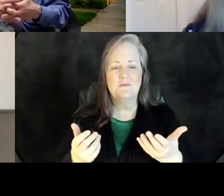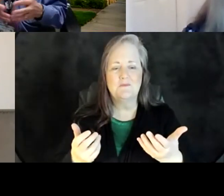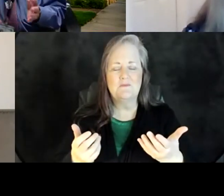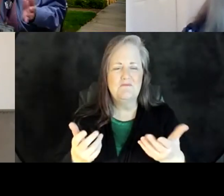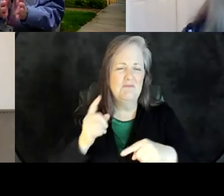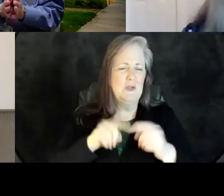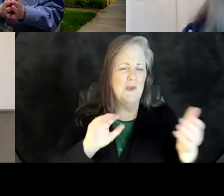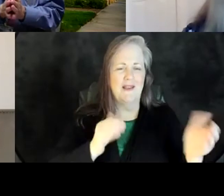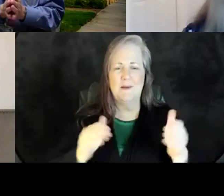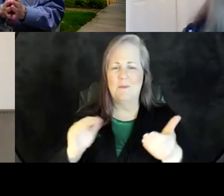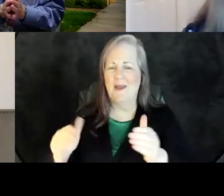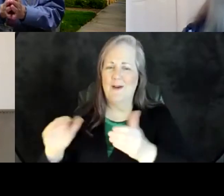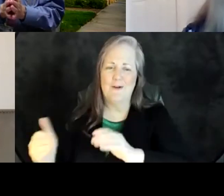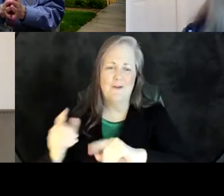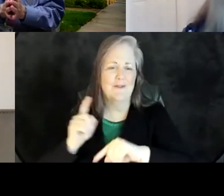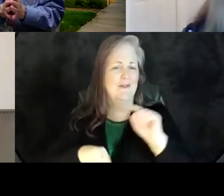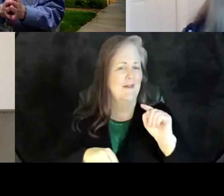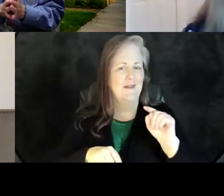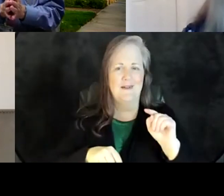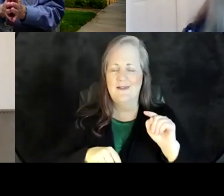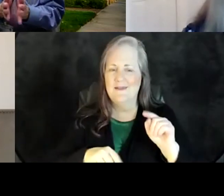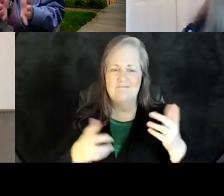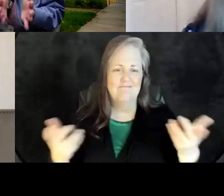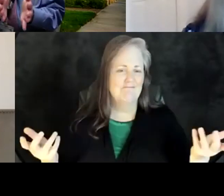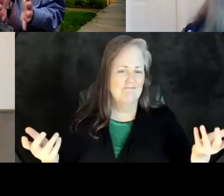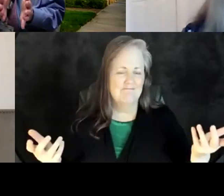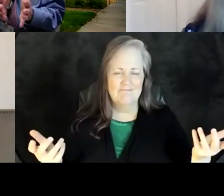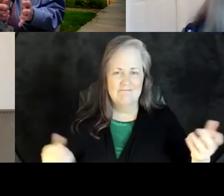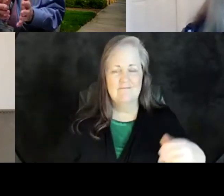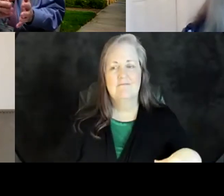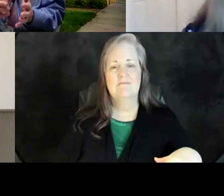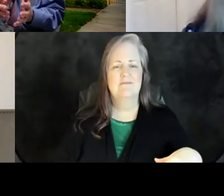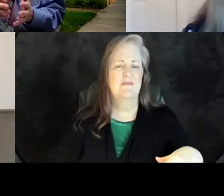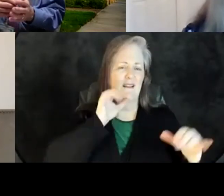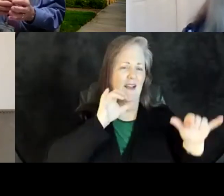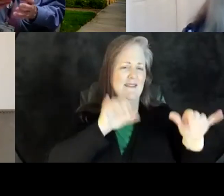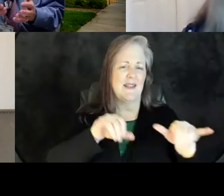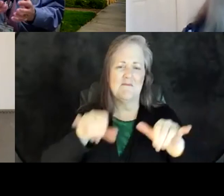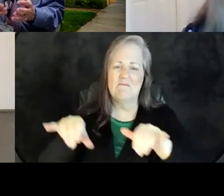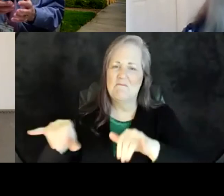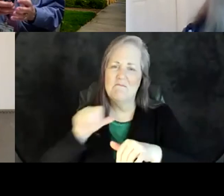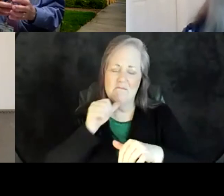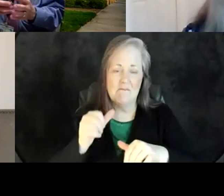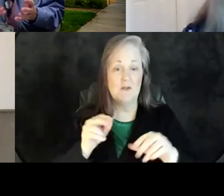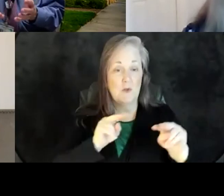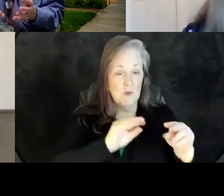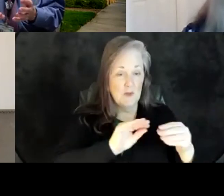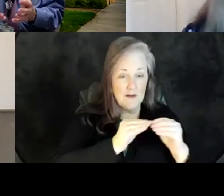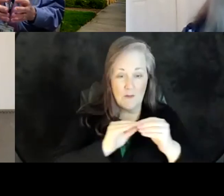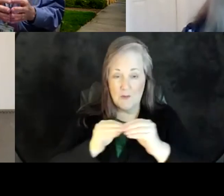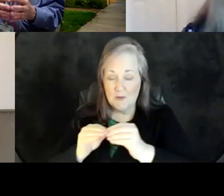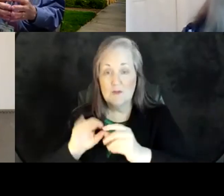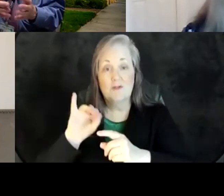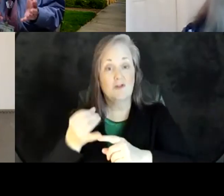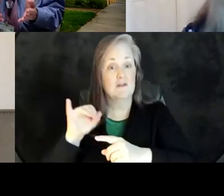comparable. The studies are not comparable side by side. When you look at the numbers, you would say that the Johnson &